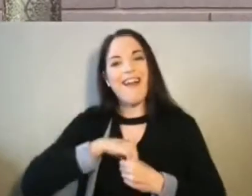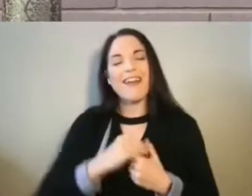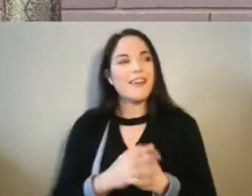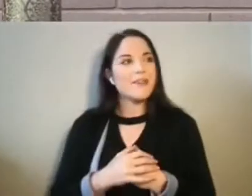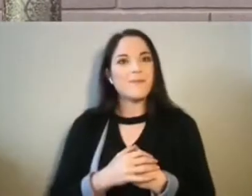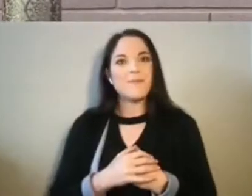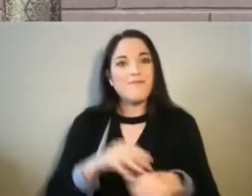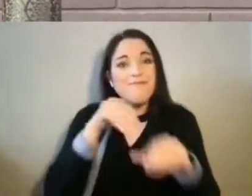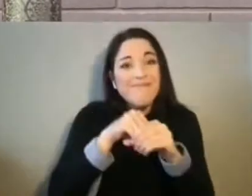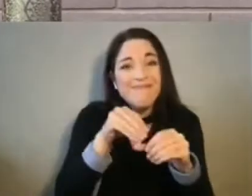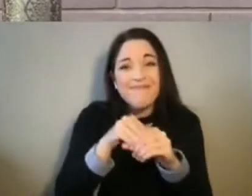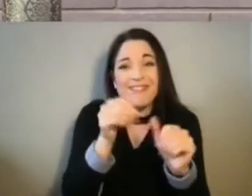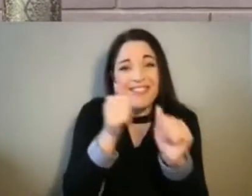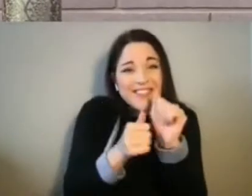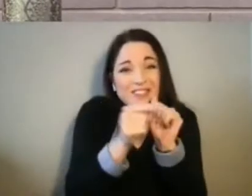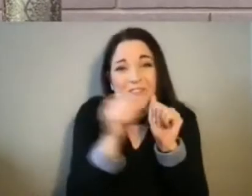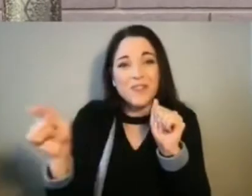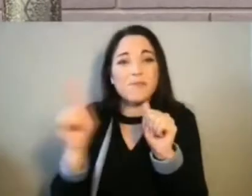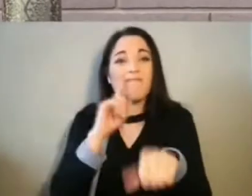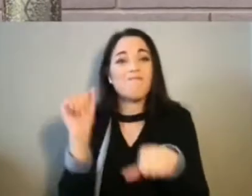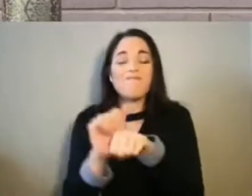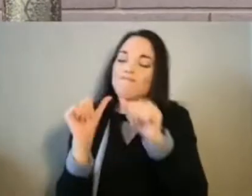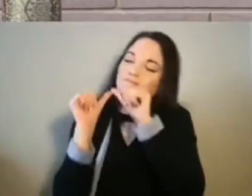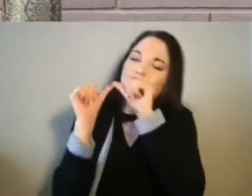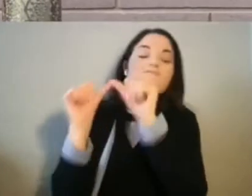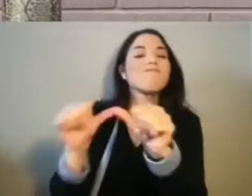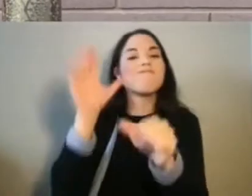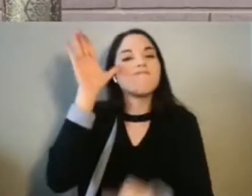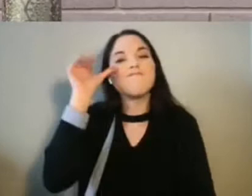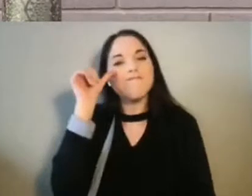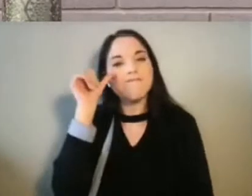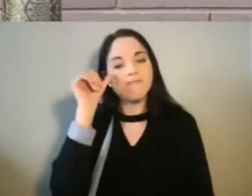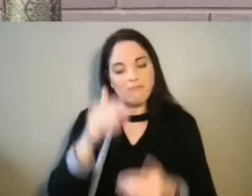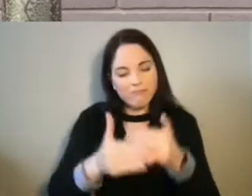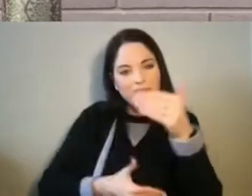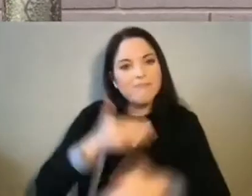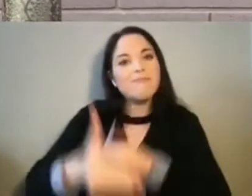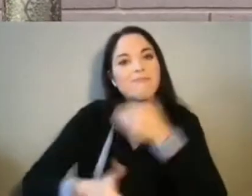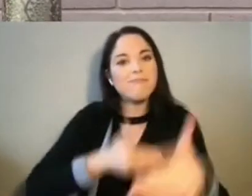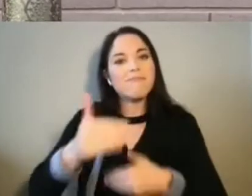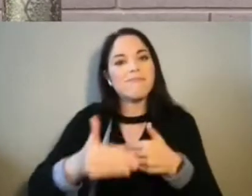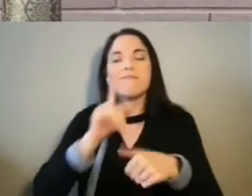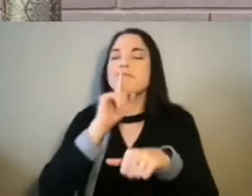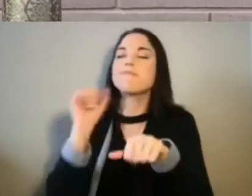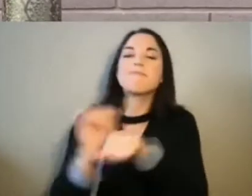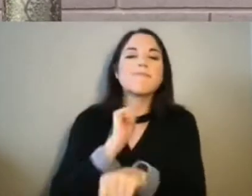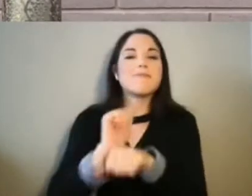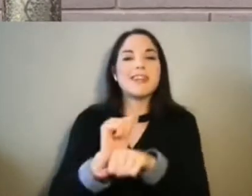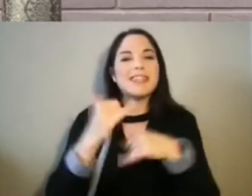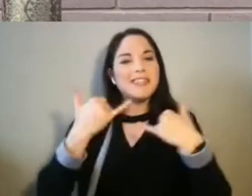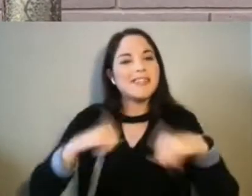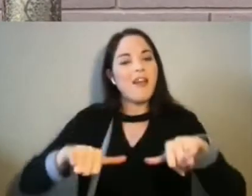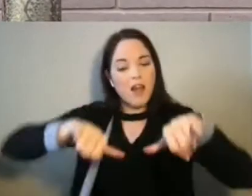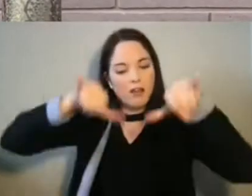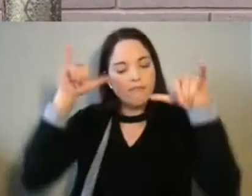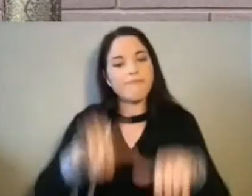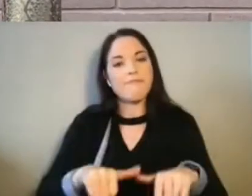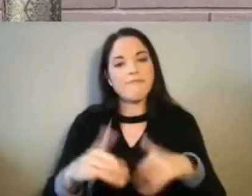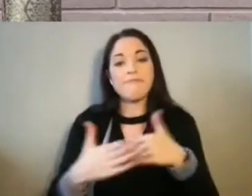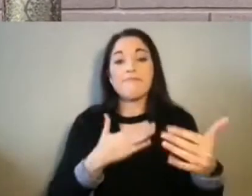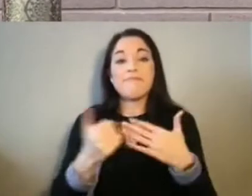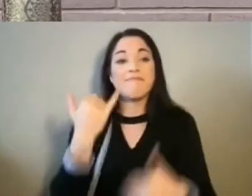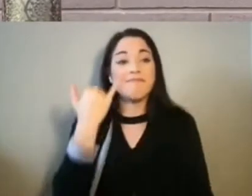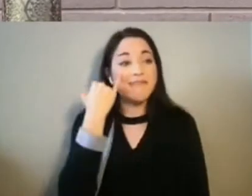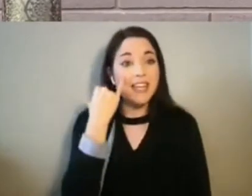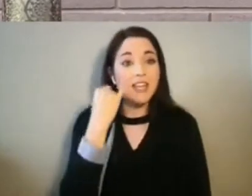eternal place enthroned in our souls that holds the center of power to carry us through this life.